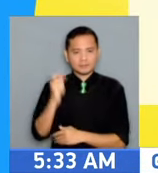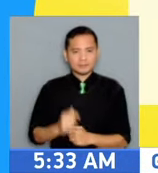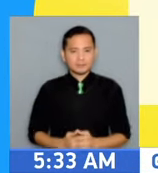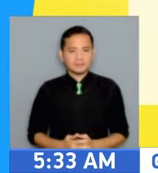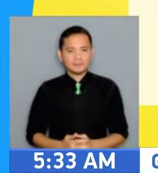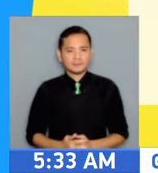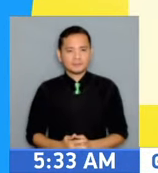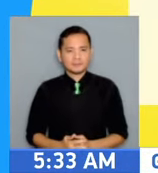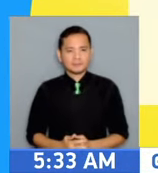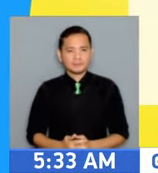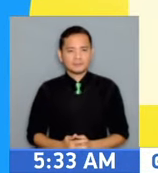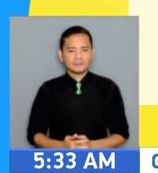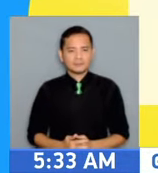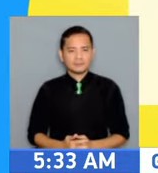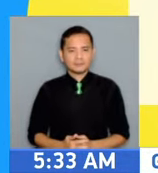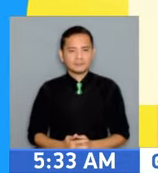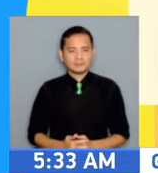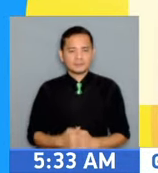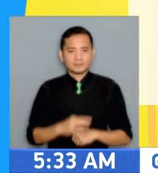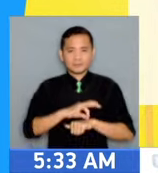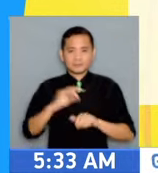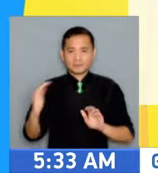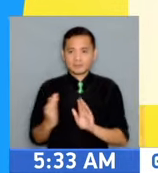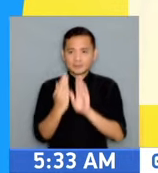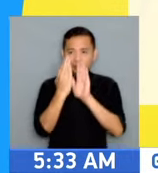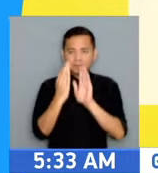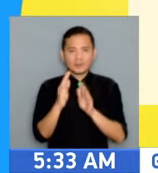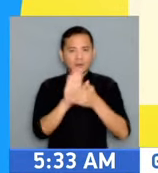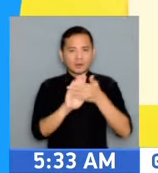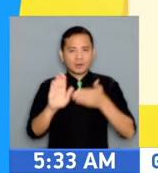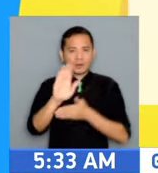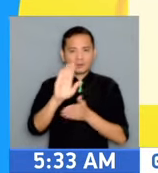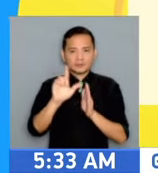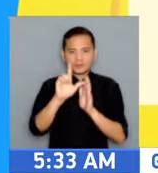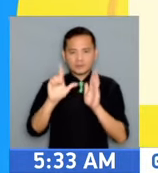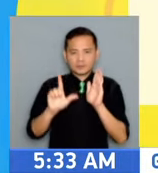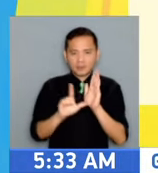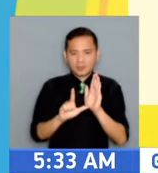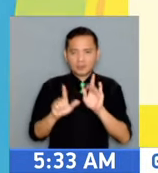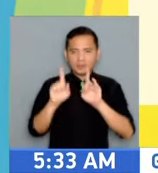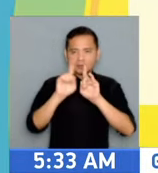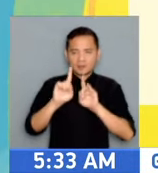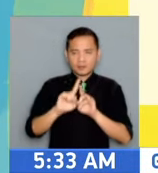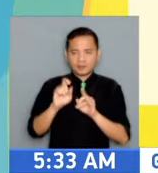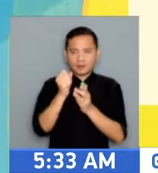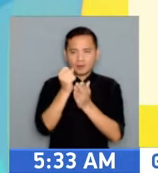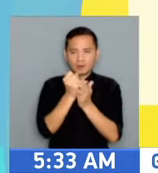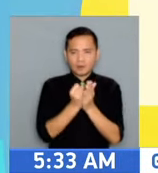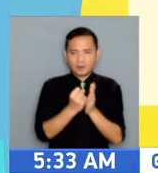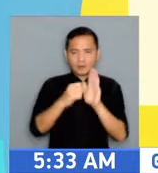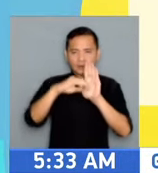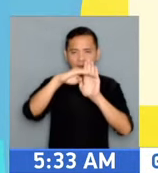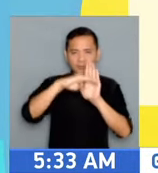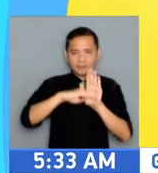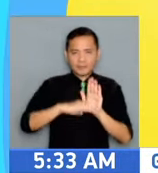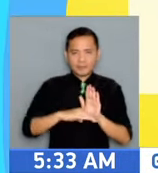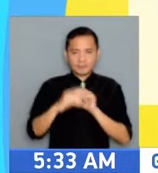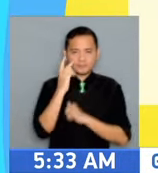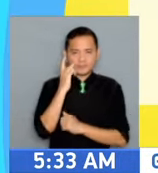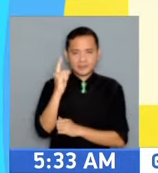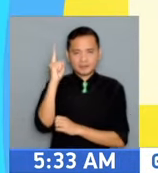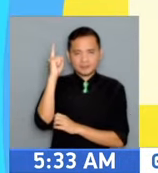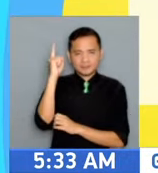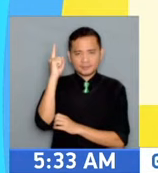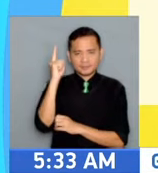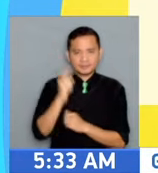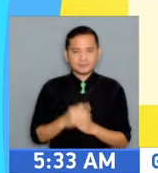Face-to-face classes naman ang College of Law, lahat ng on-the-job trainings at in-campus extracurricular activities. Sa Balanga, Bataan, wala